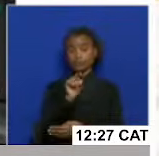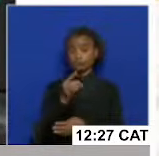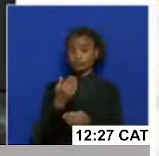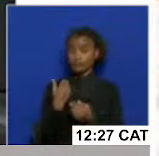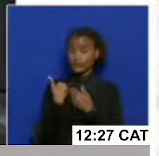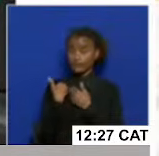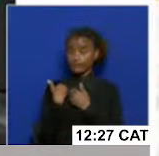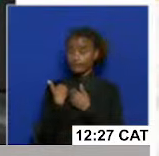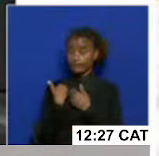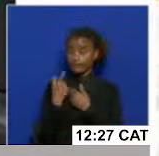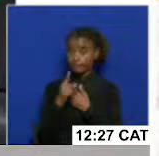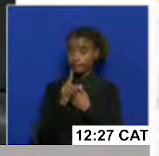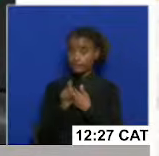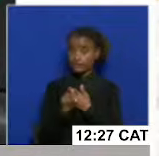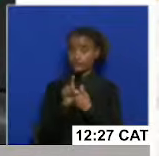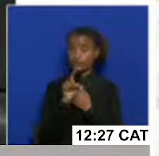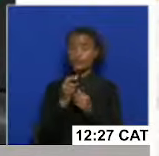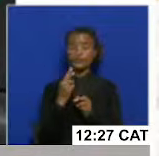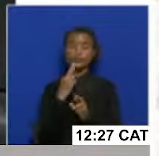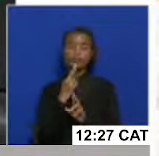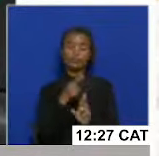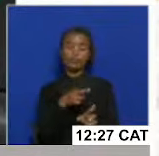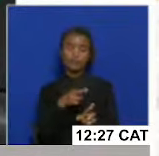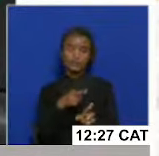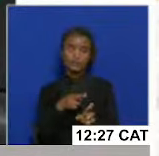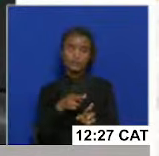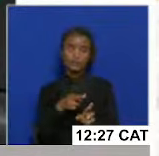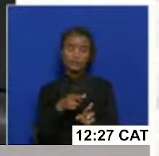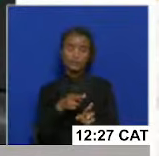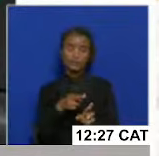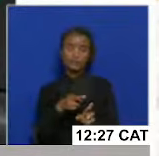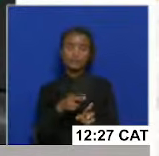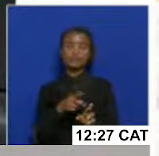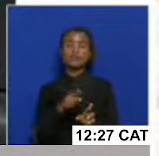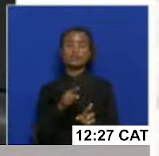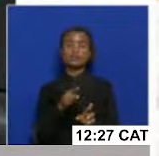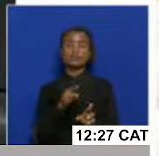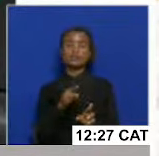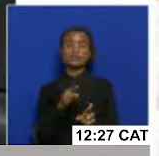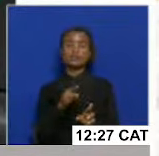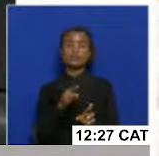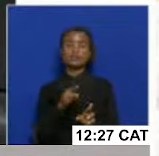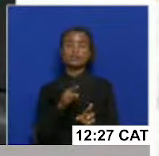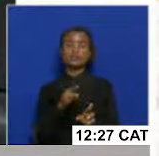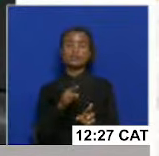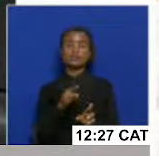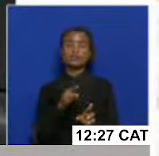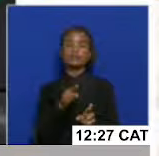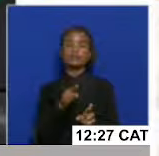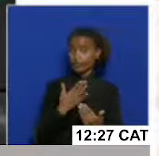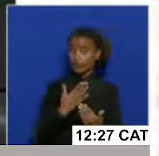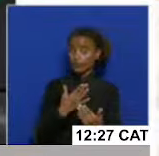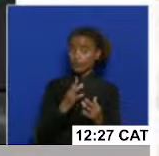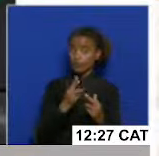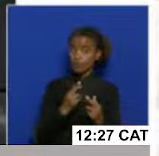You then respond, Yes, that's okay. is that there? And you respond, home safe, thanks. Hope you home as well.